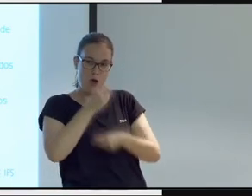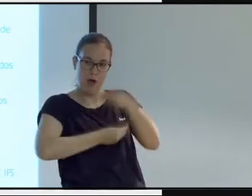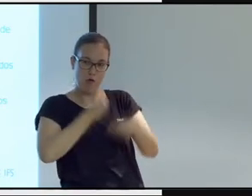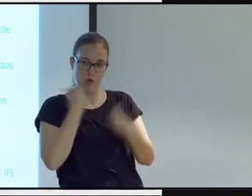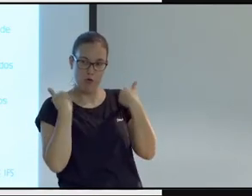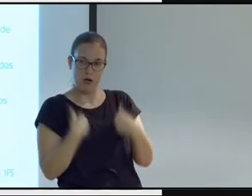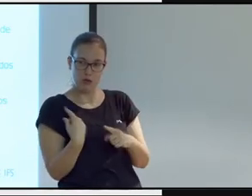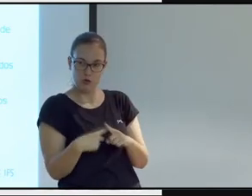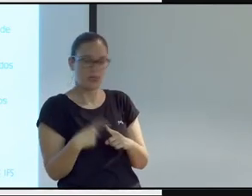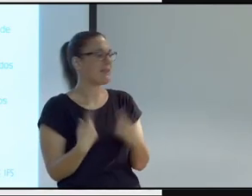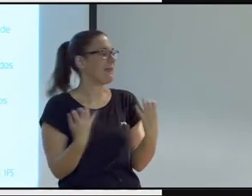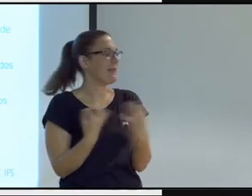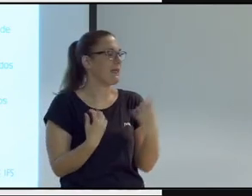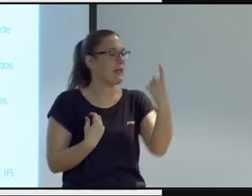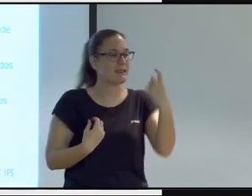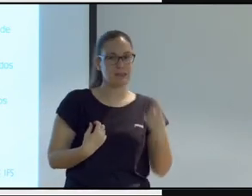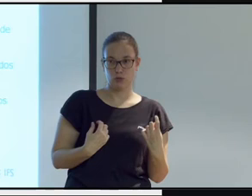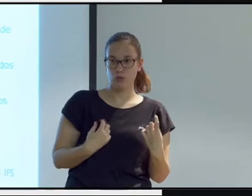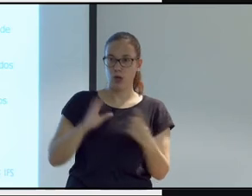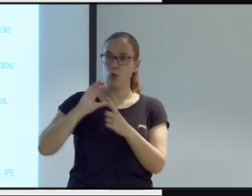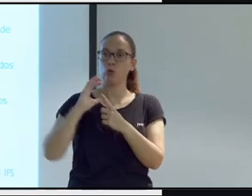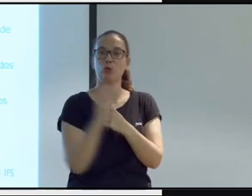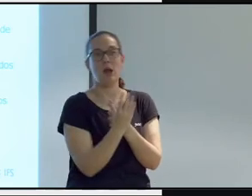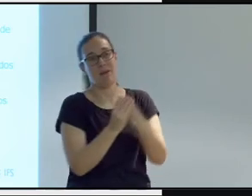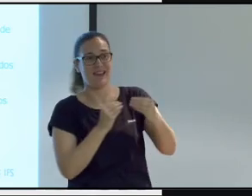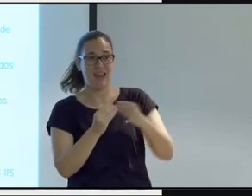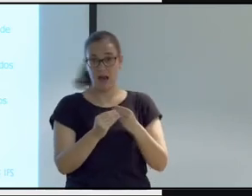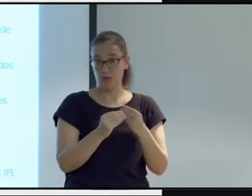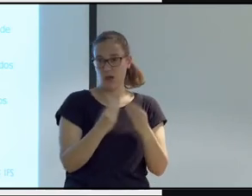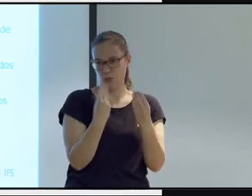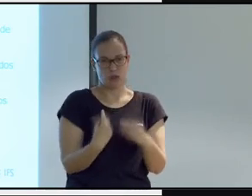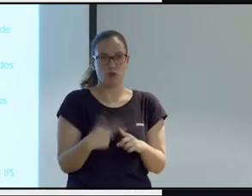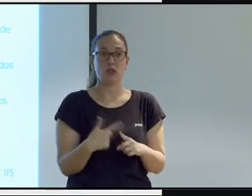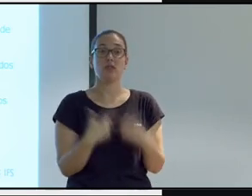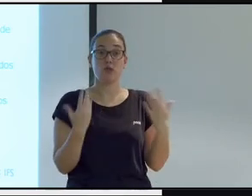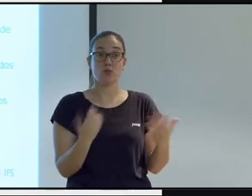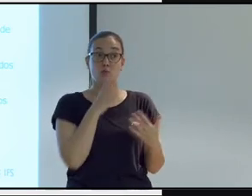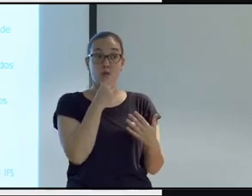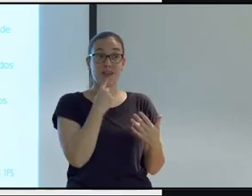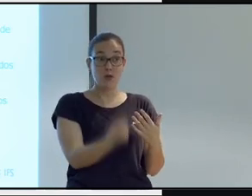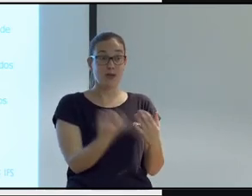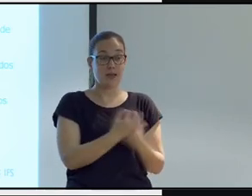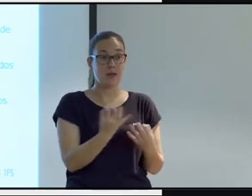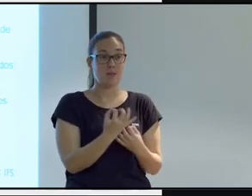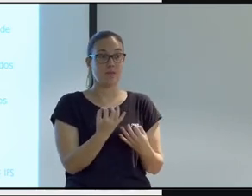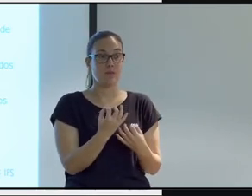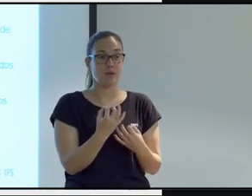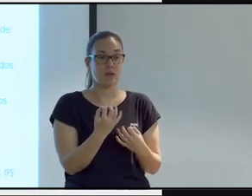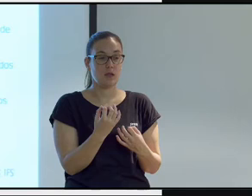explain to our environments how we do things, what we need to do things.